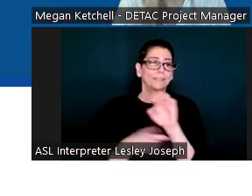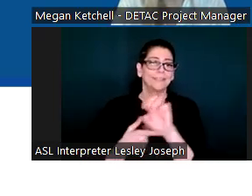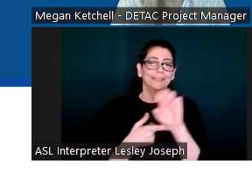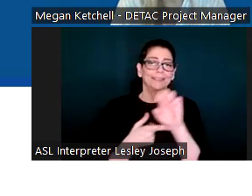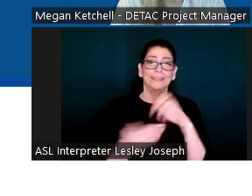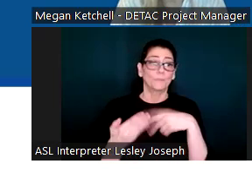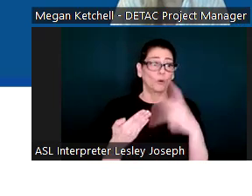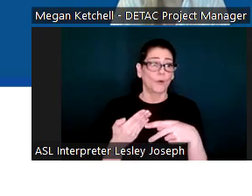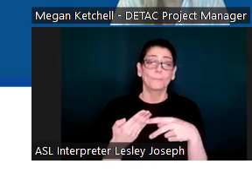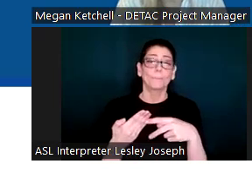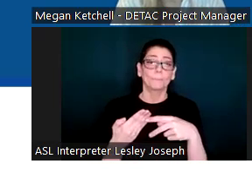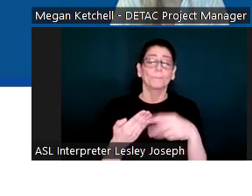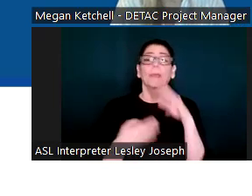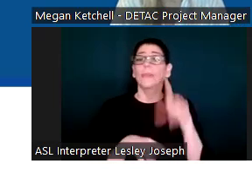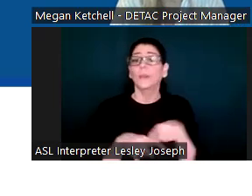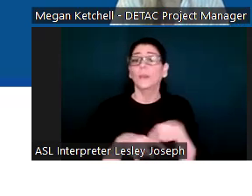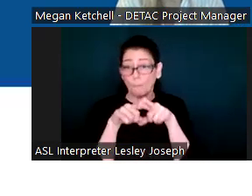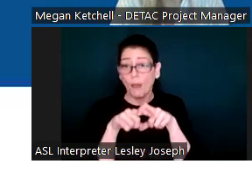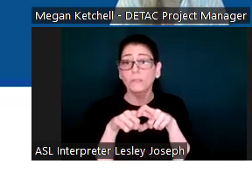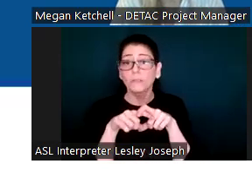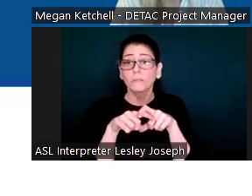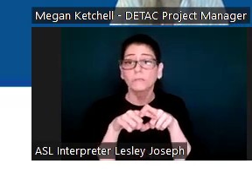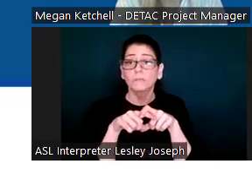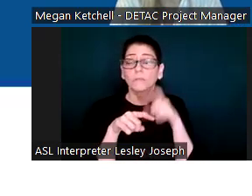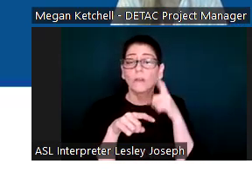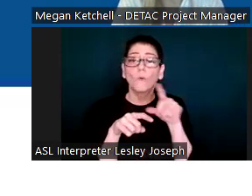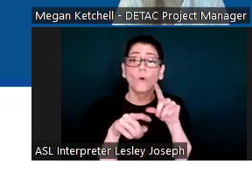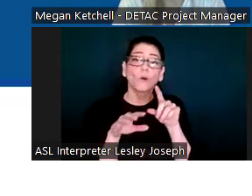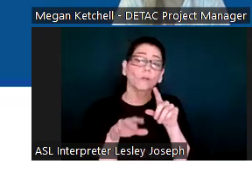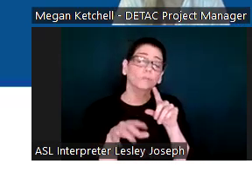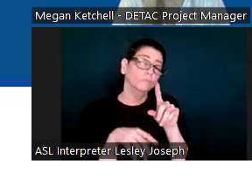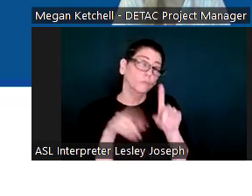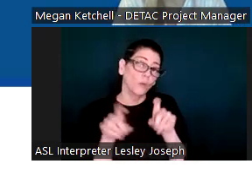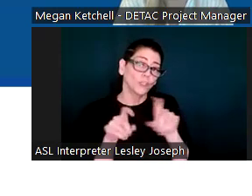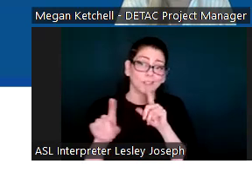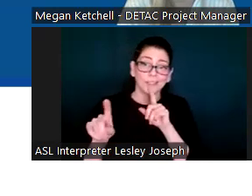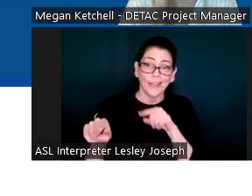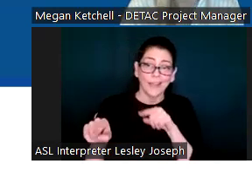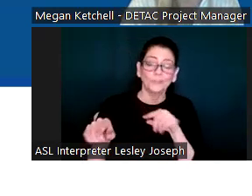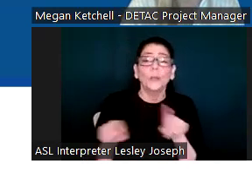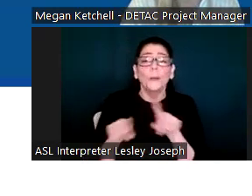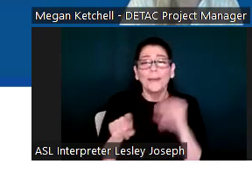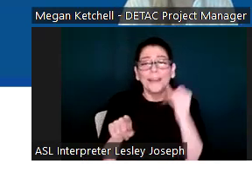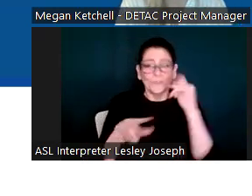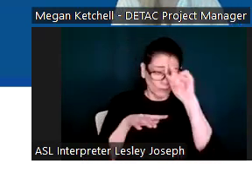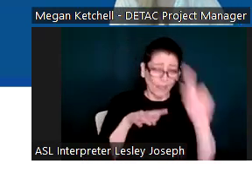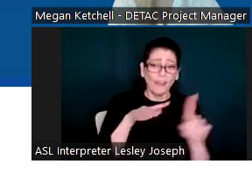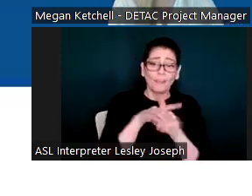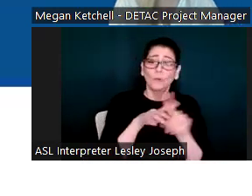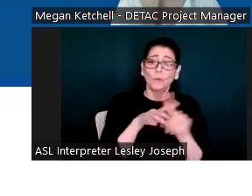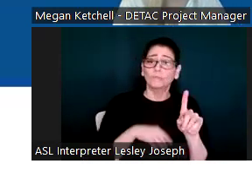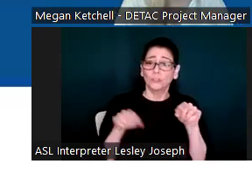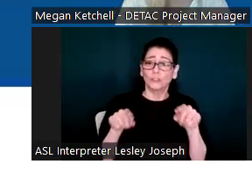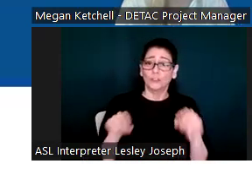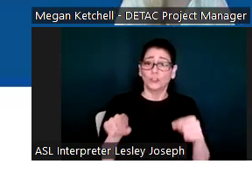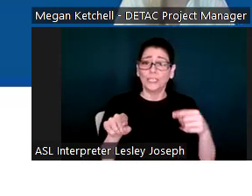We'll pause briefly for an open Q&A at the end, but we'll also accept questions throughout the event. So we might skip